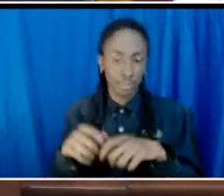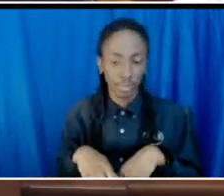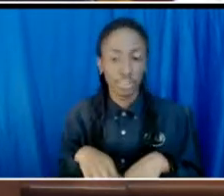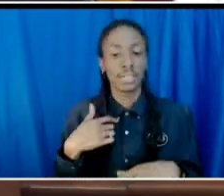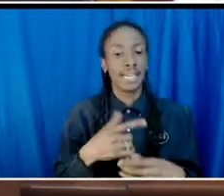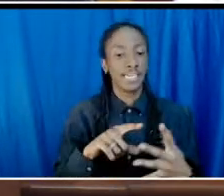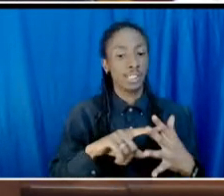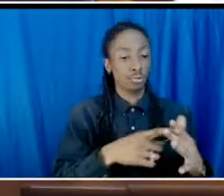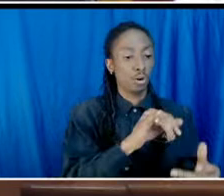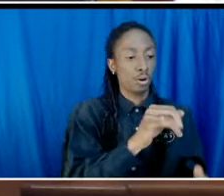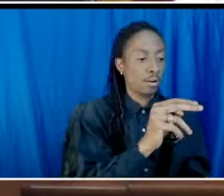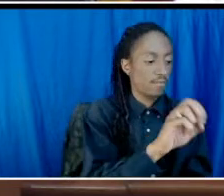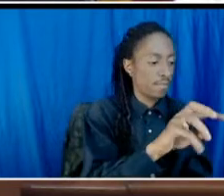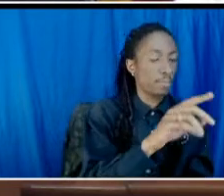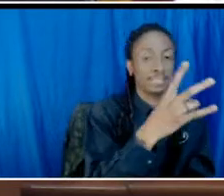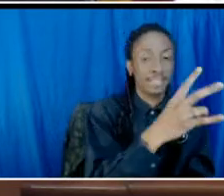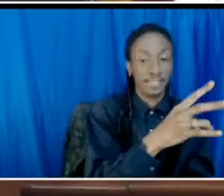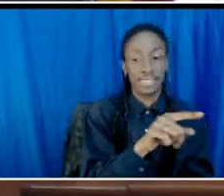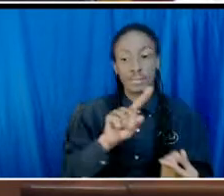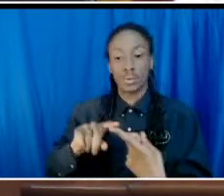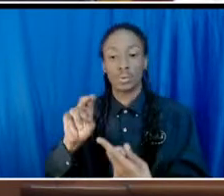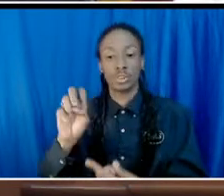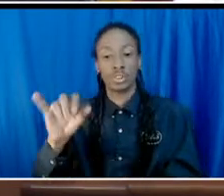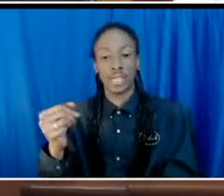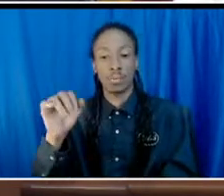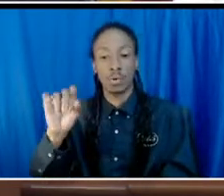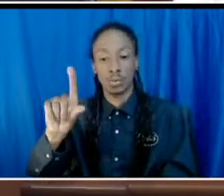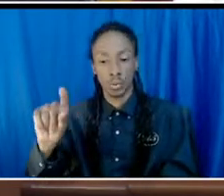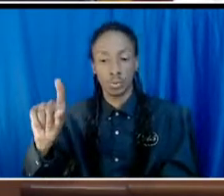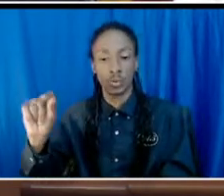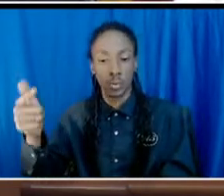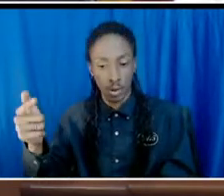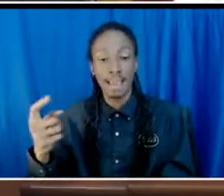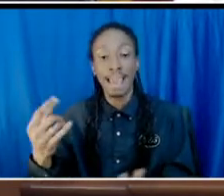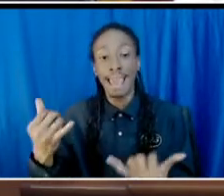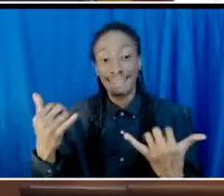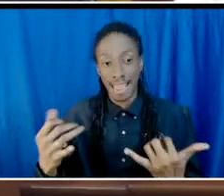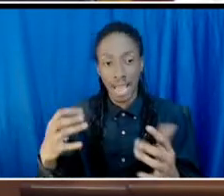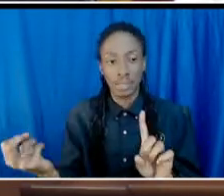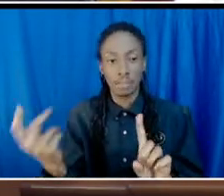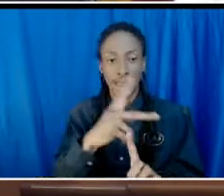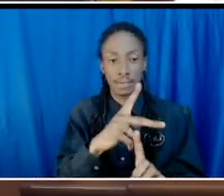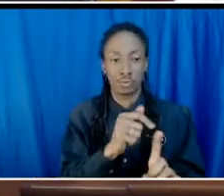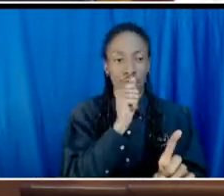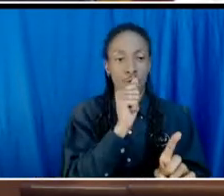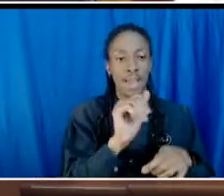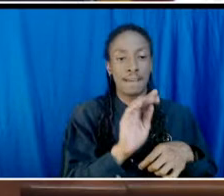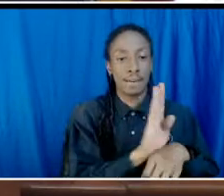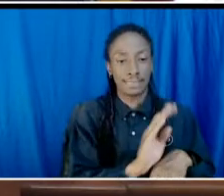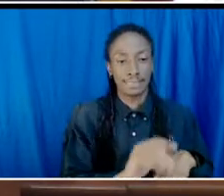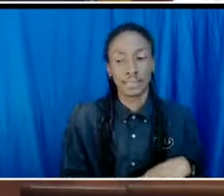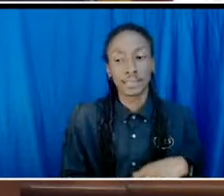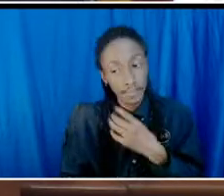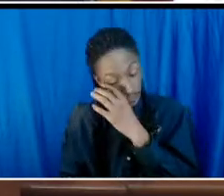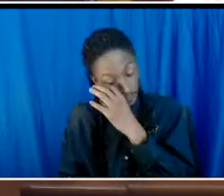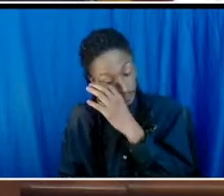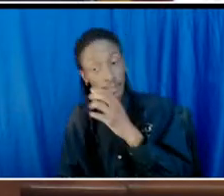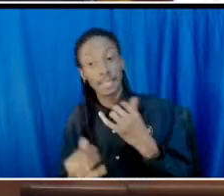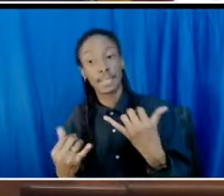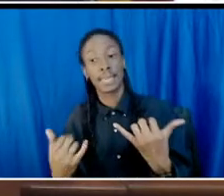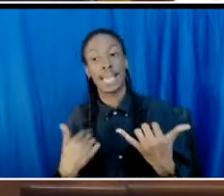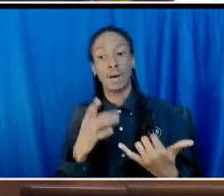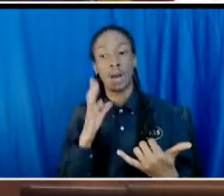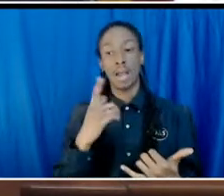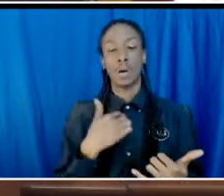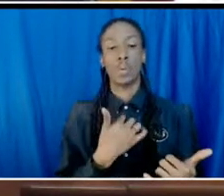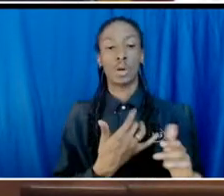to January 2021 and has now returned to private practice. I will now swear in our